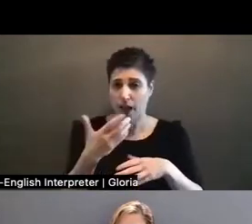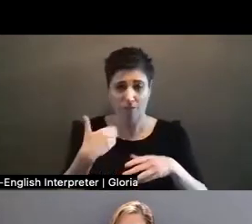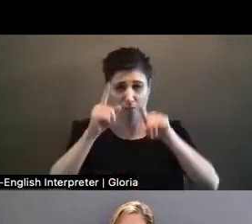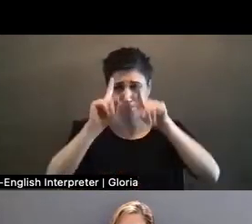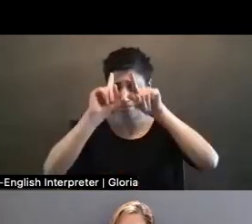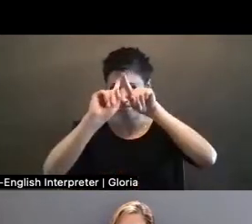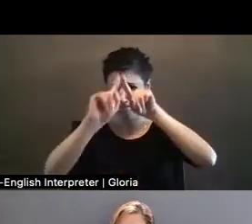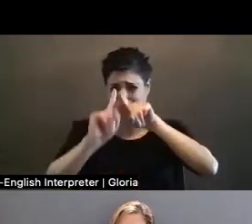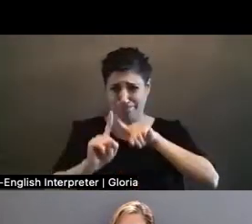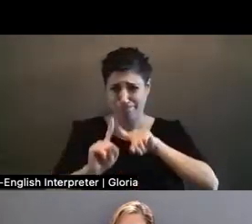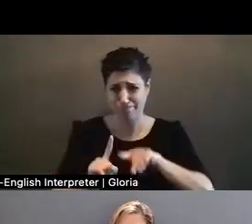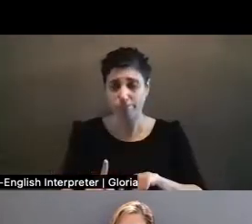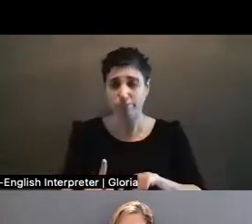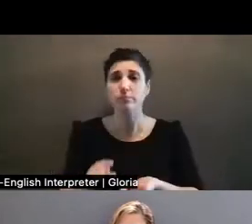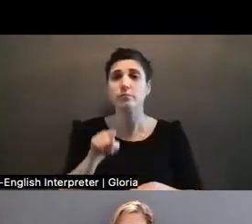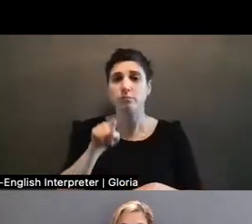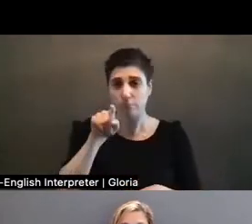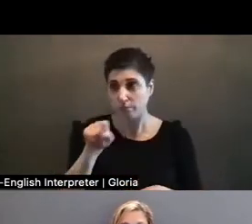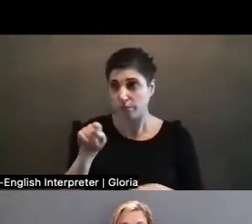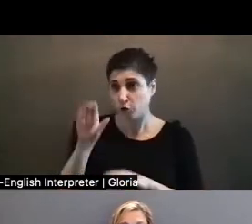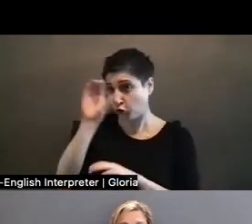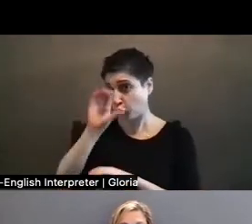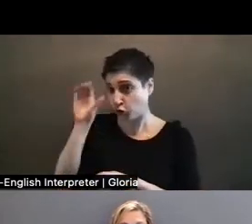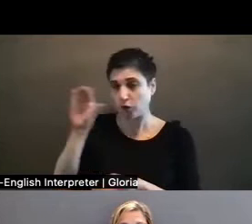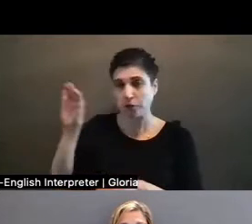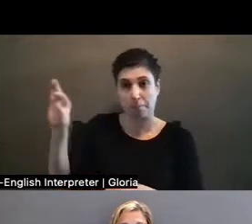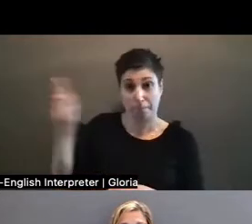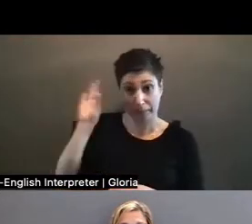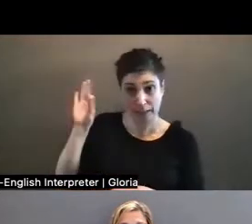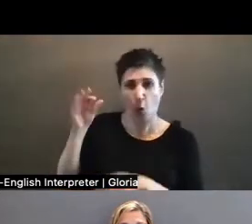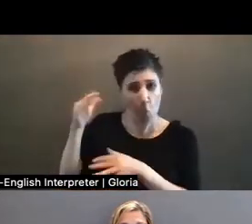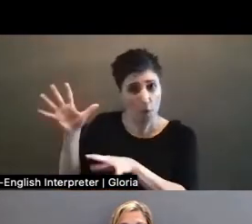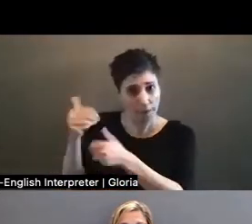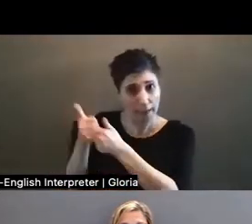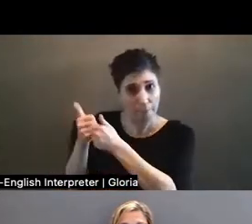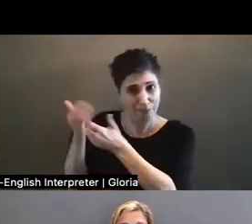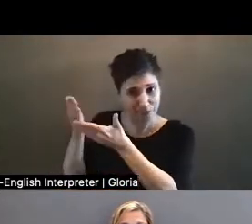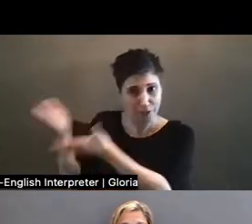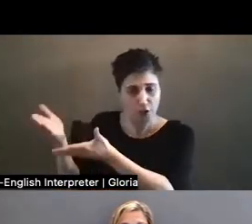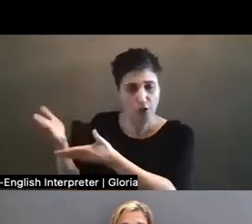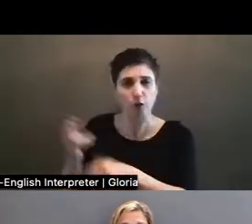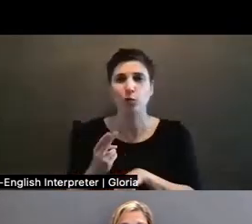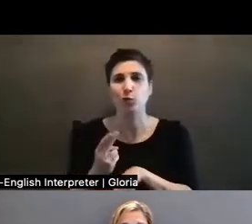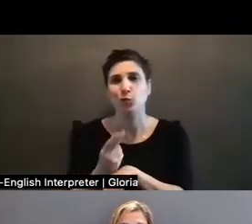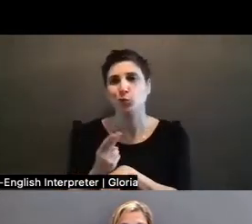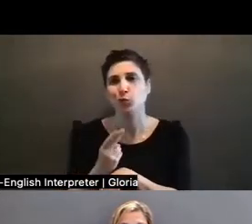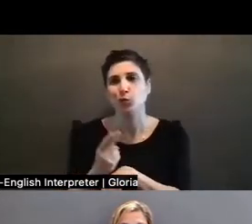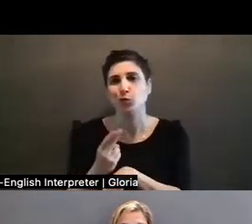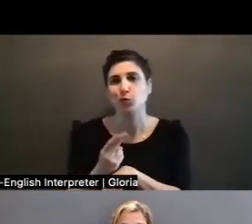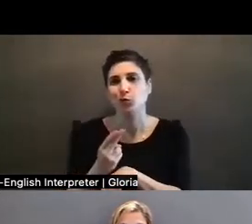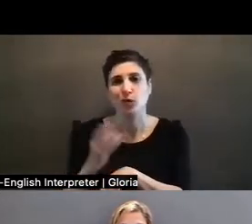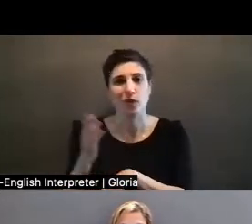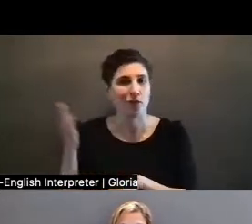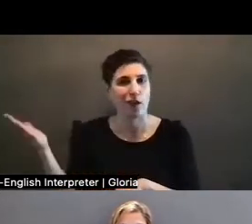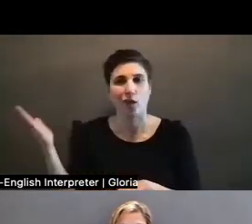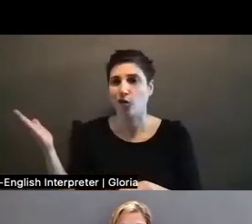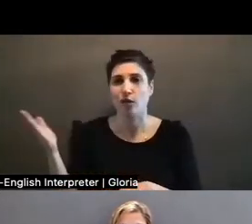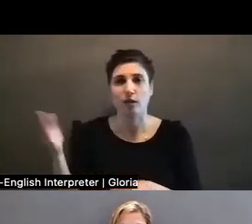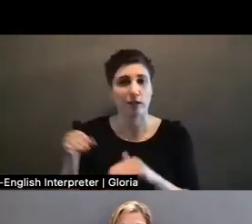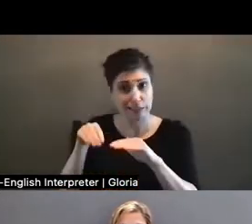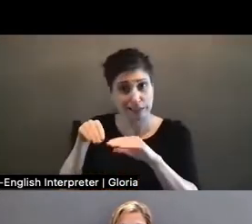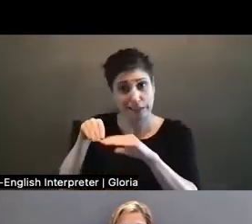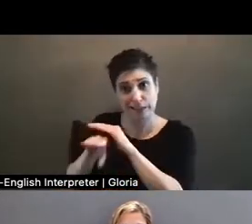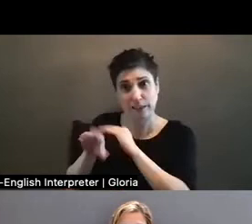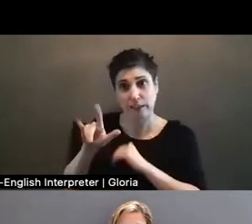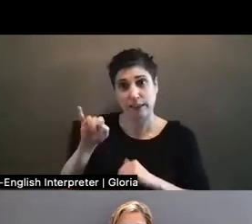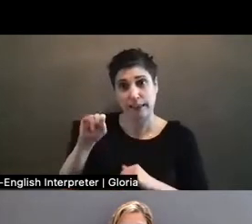and you can search, pick whichever one you'd like. You can use it there just by using the link, and you can